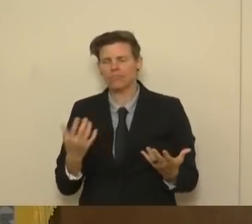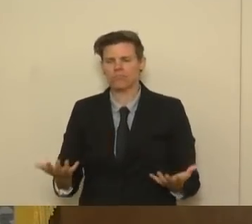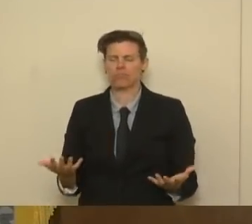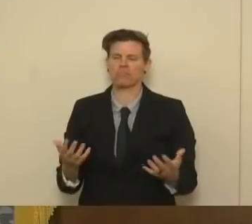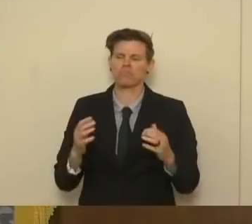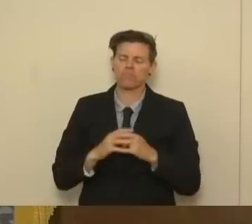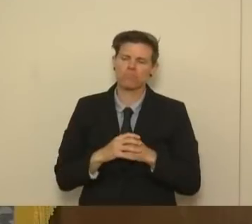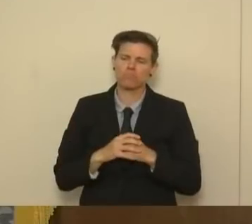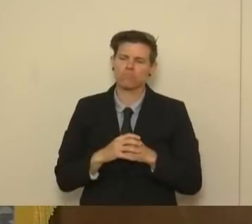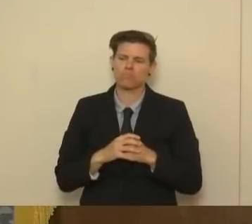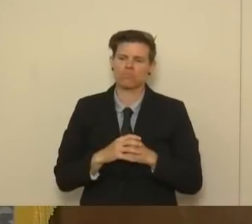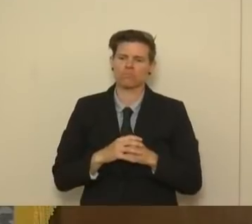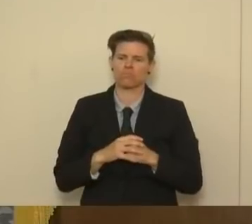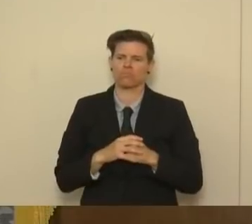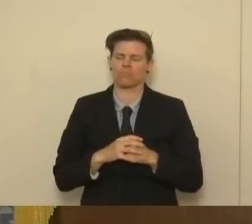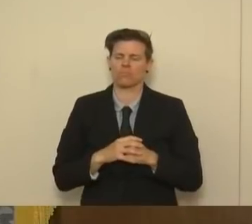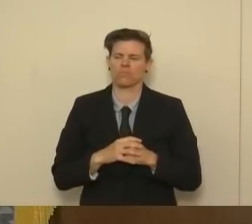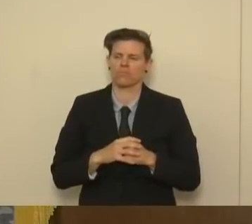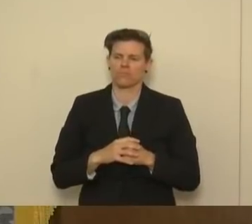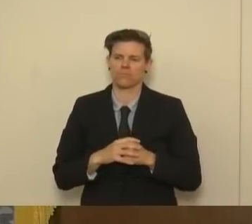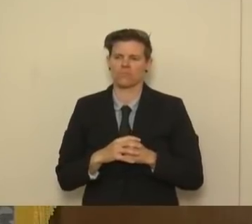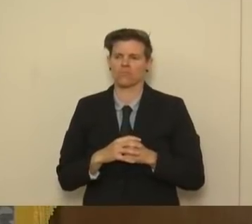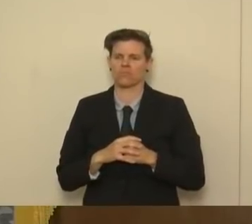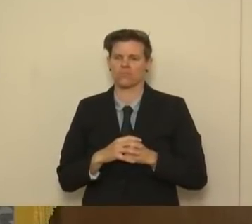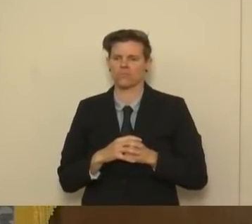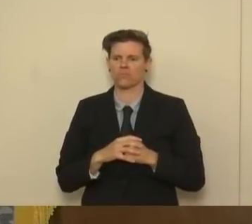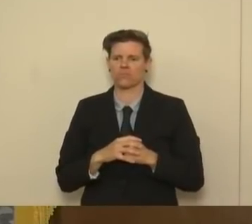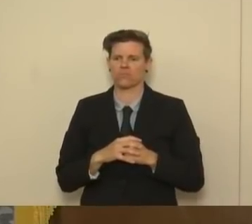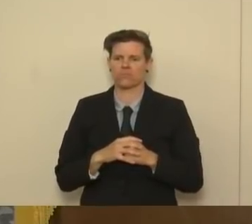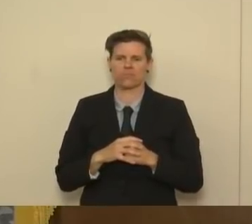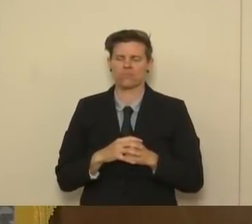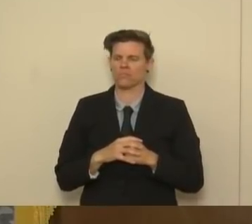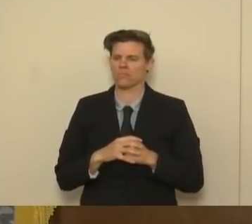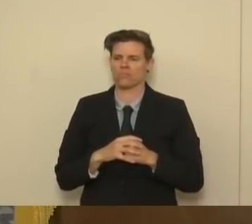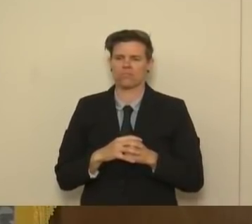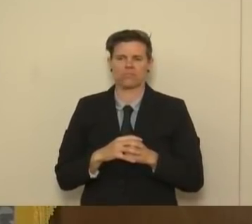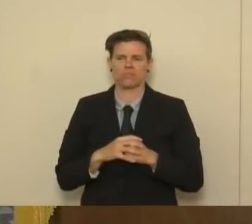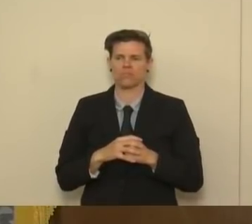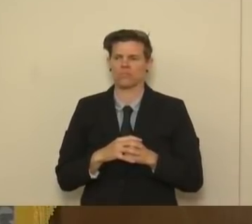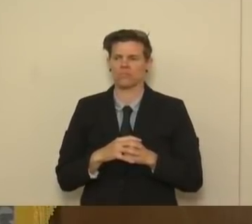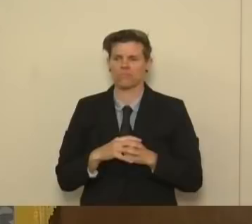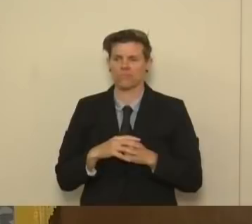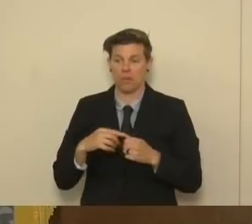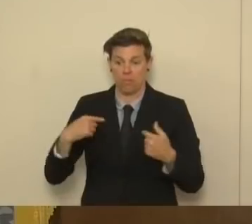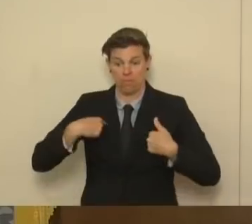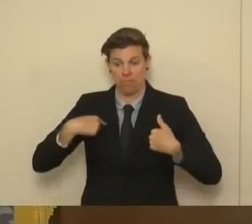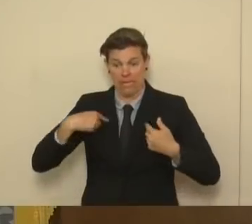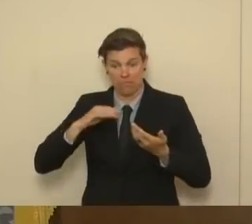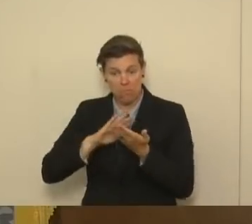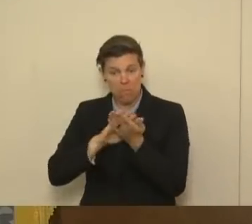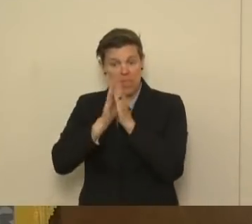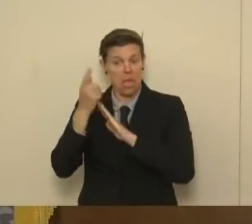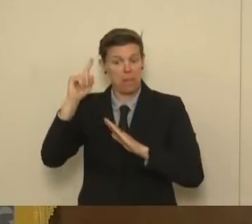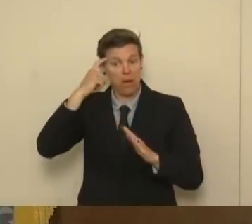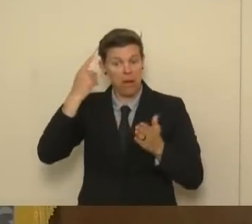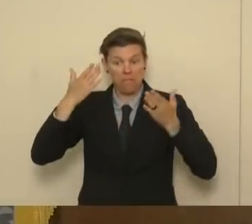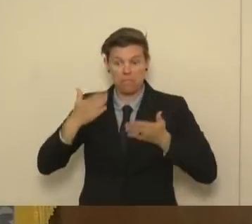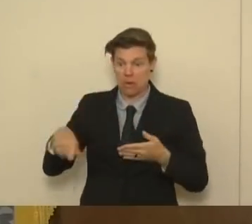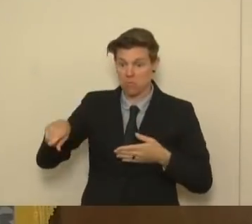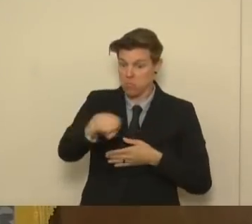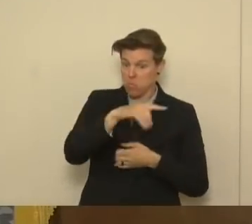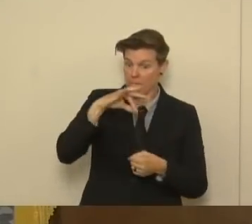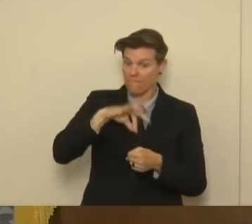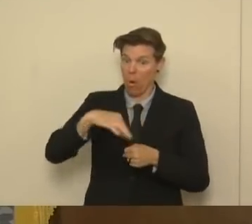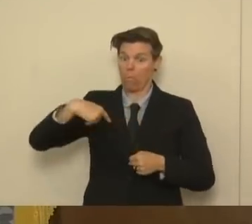can't remember a day since being governor where one of the measurements that people want me to look